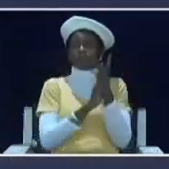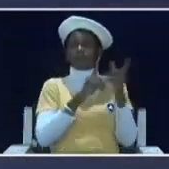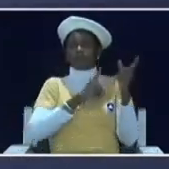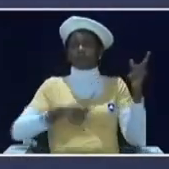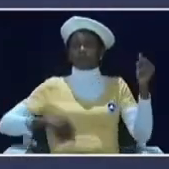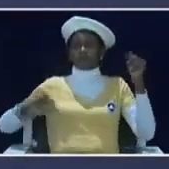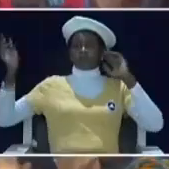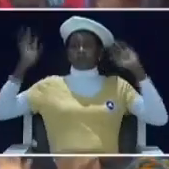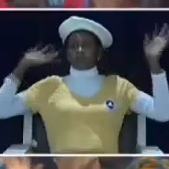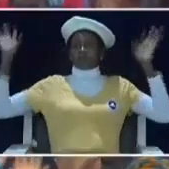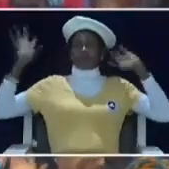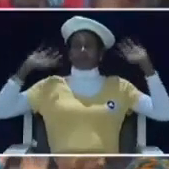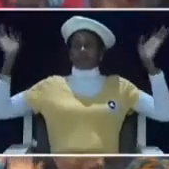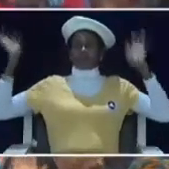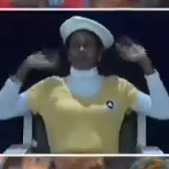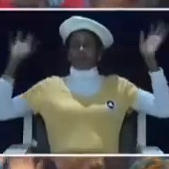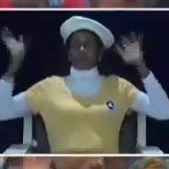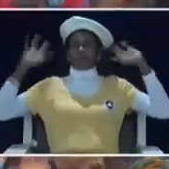Lord!